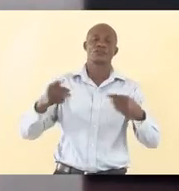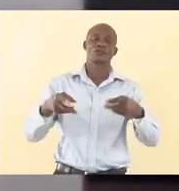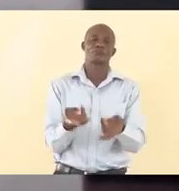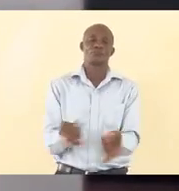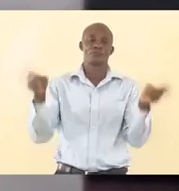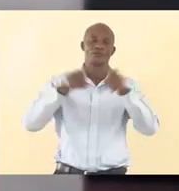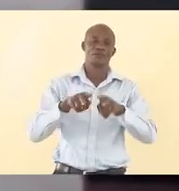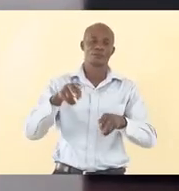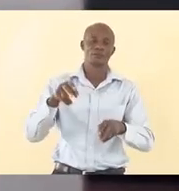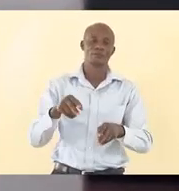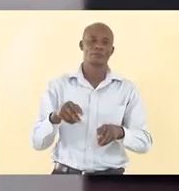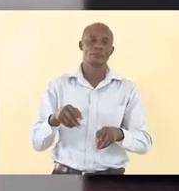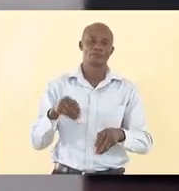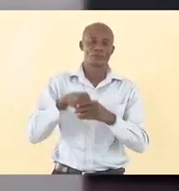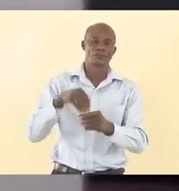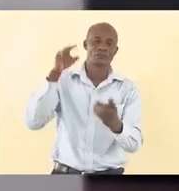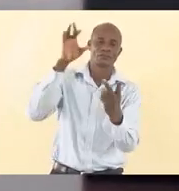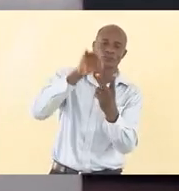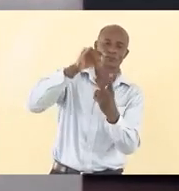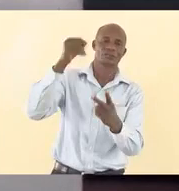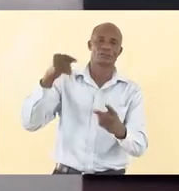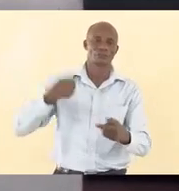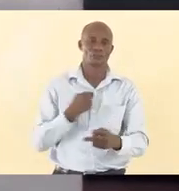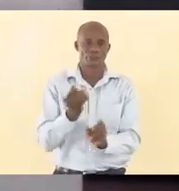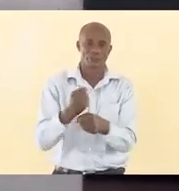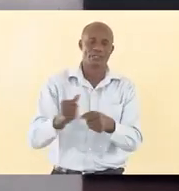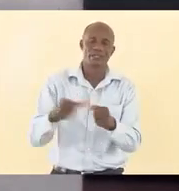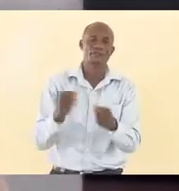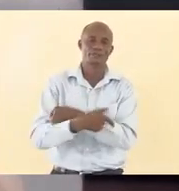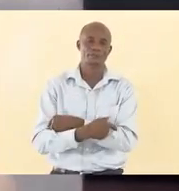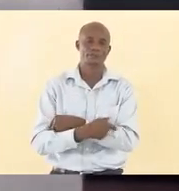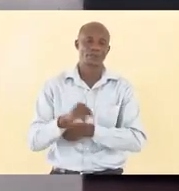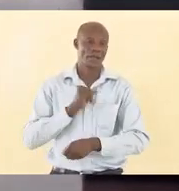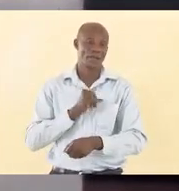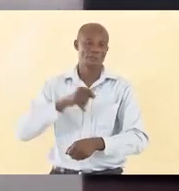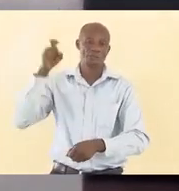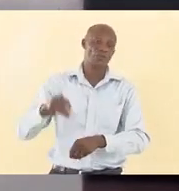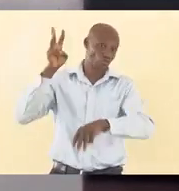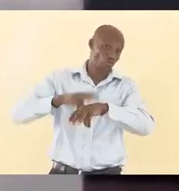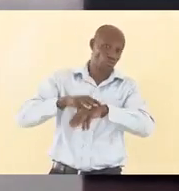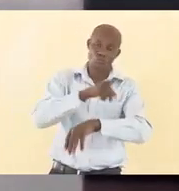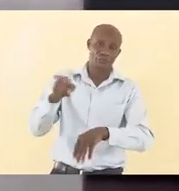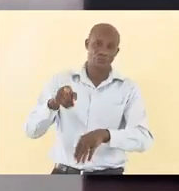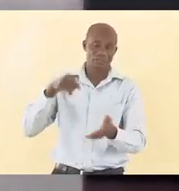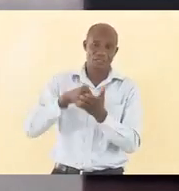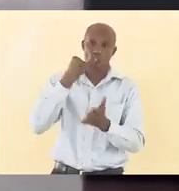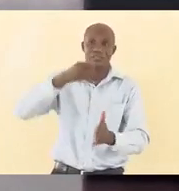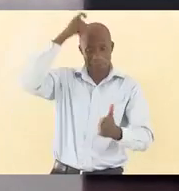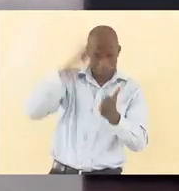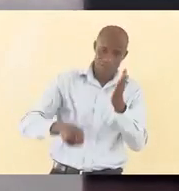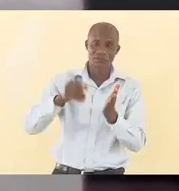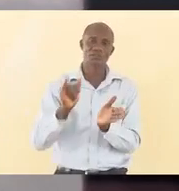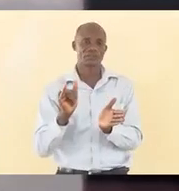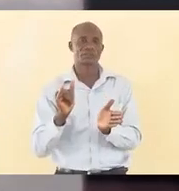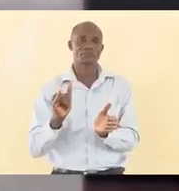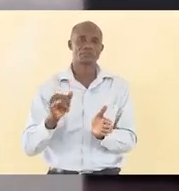have to be aware of that in the choices that we make on a daily basis. And I must warn you that it is costly. It is